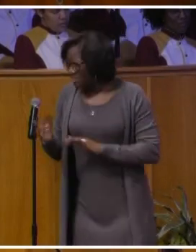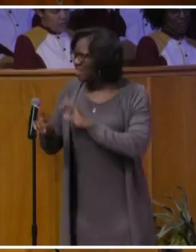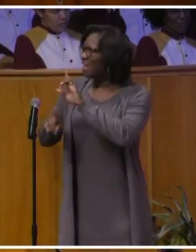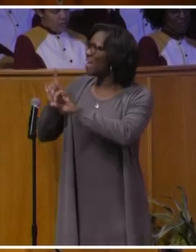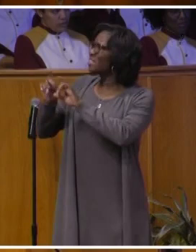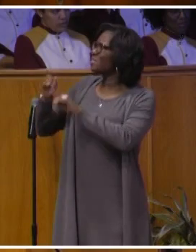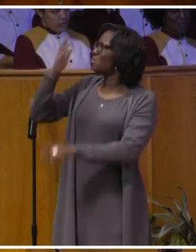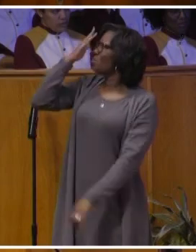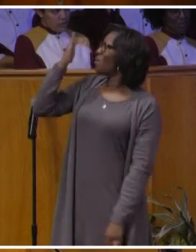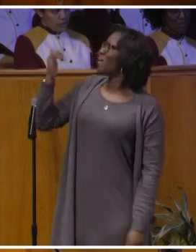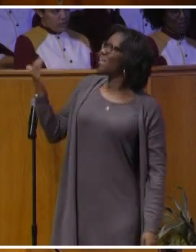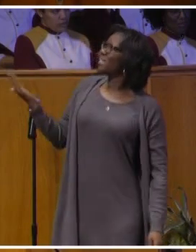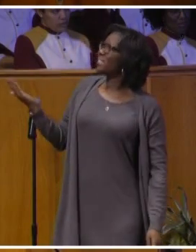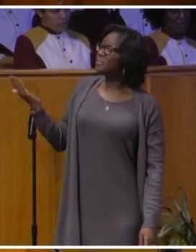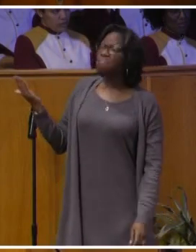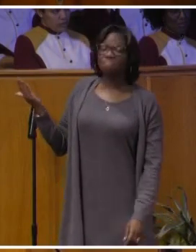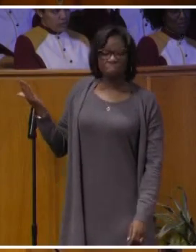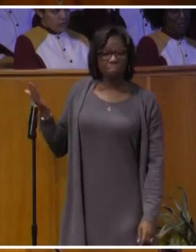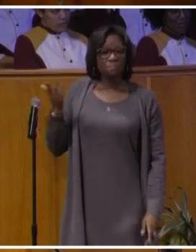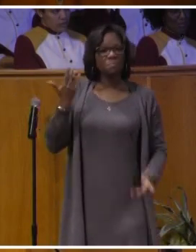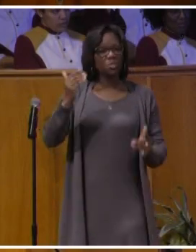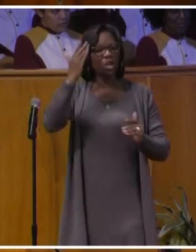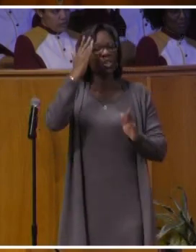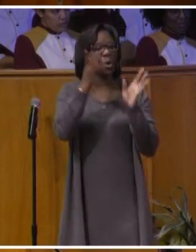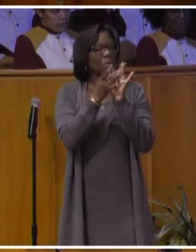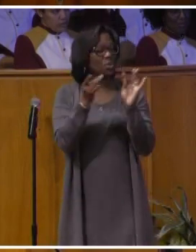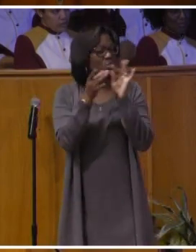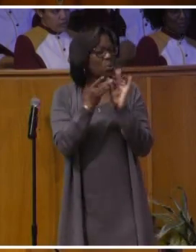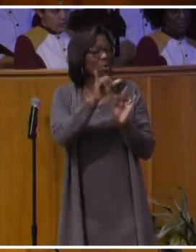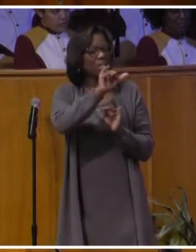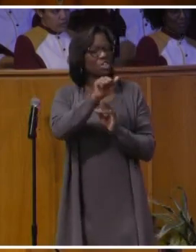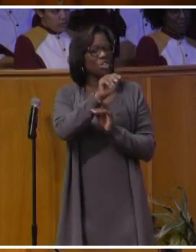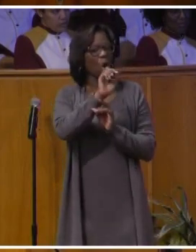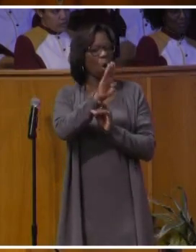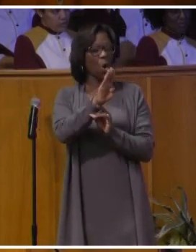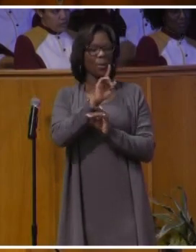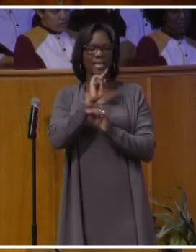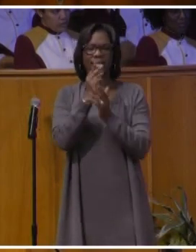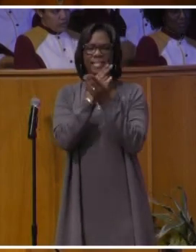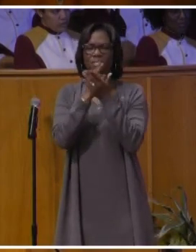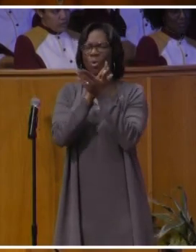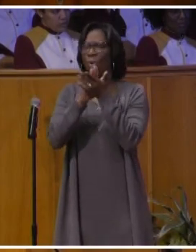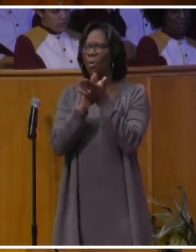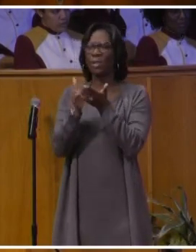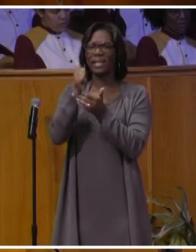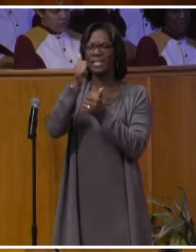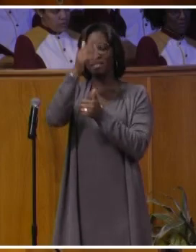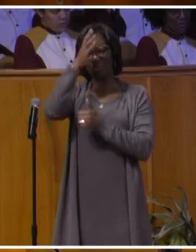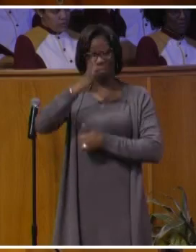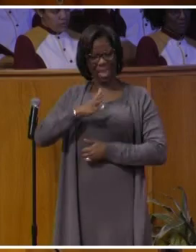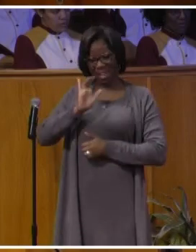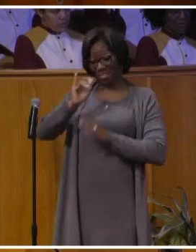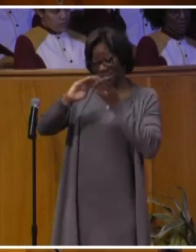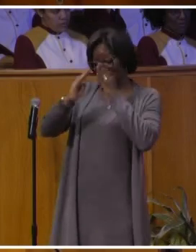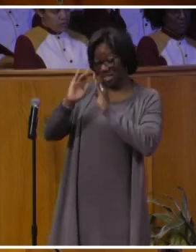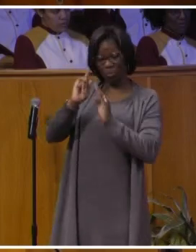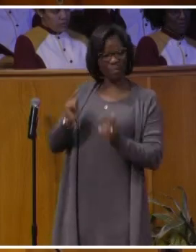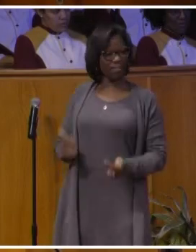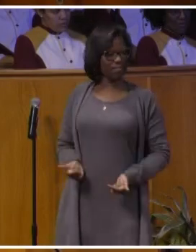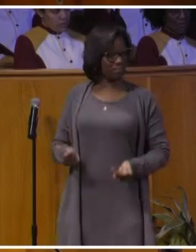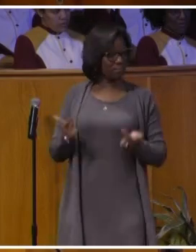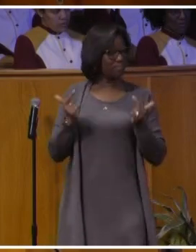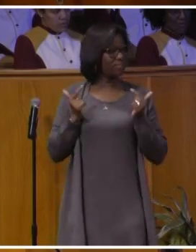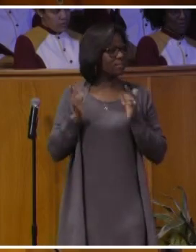why? You know the story of Job. He is the holiest man in the city in which he lives.